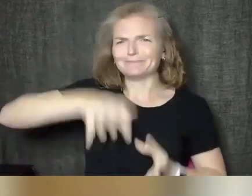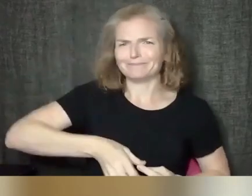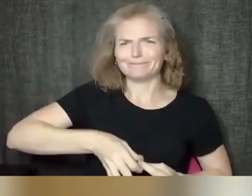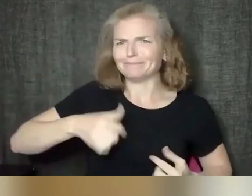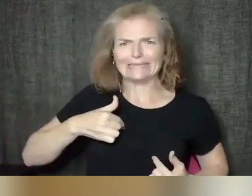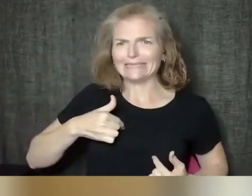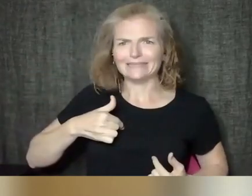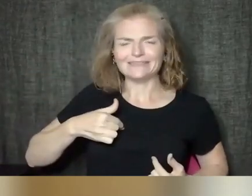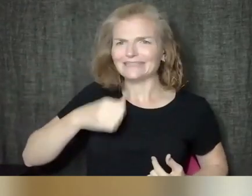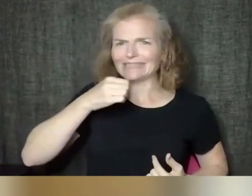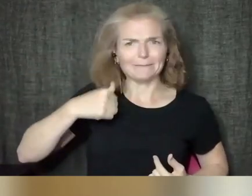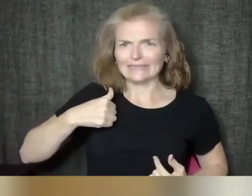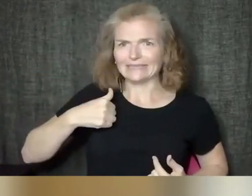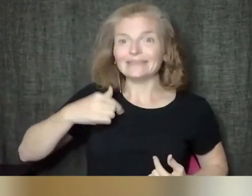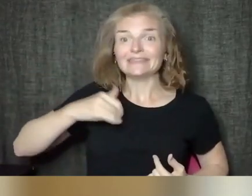They're not self.